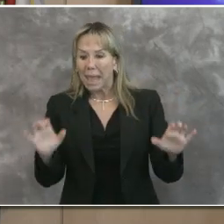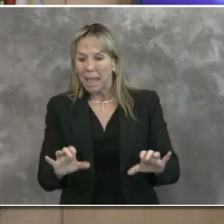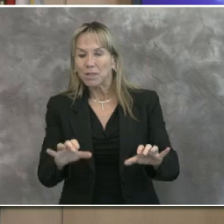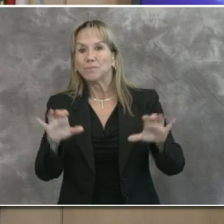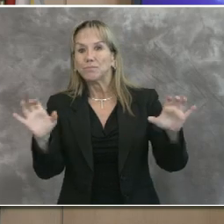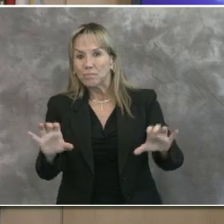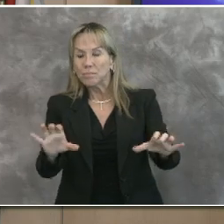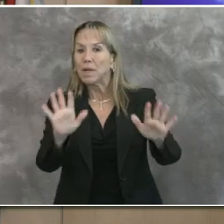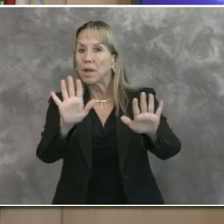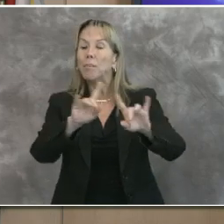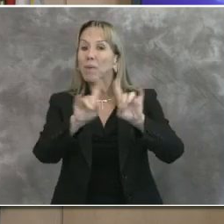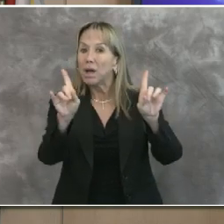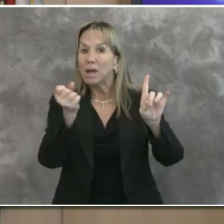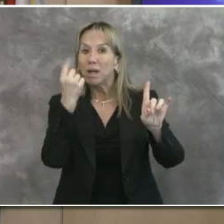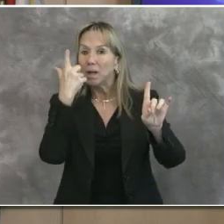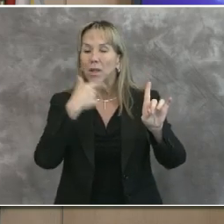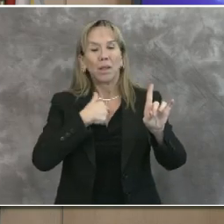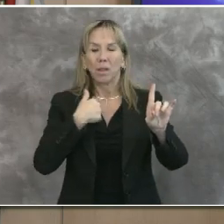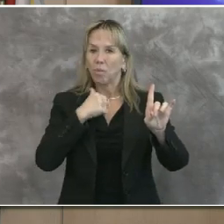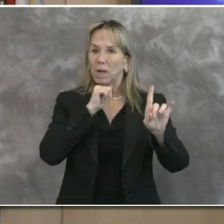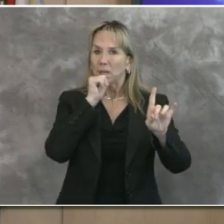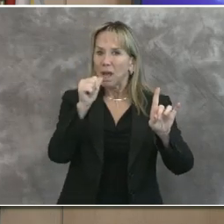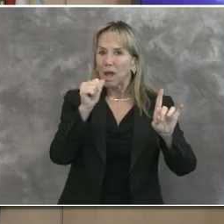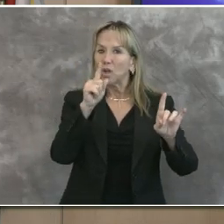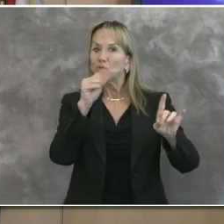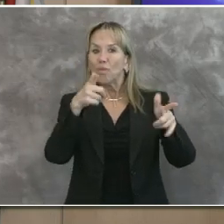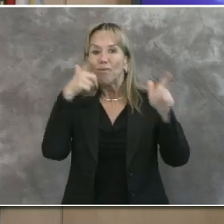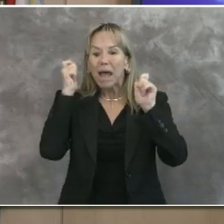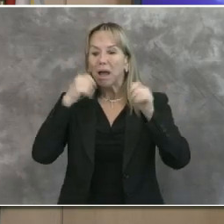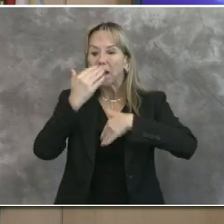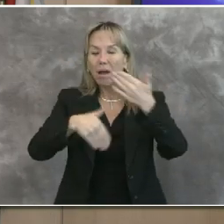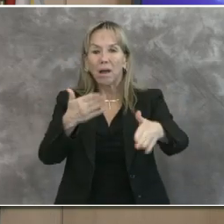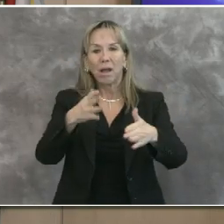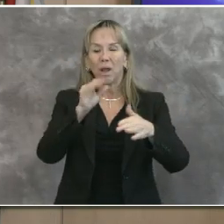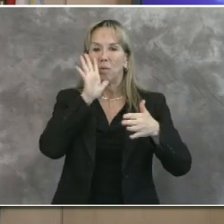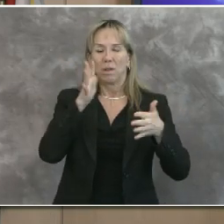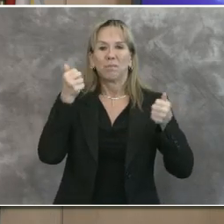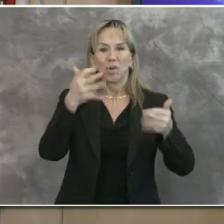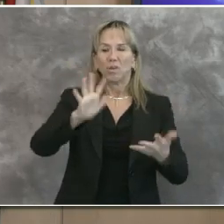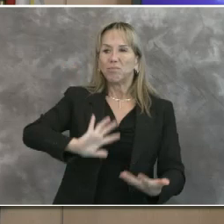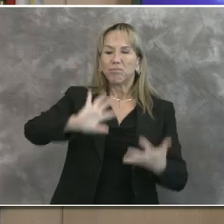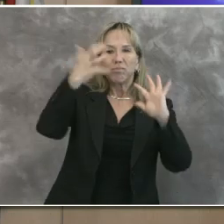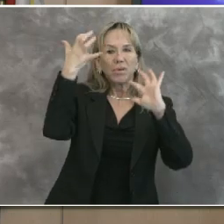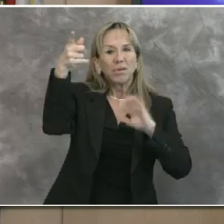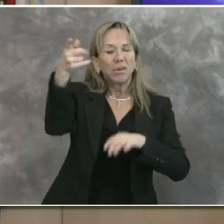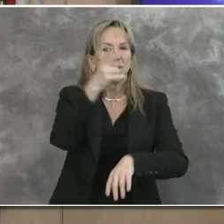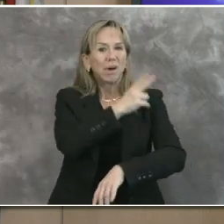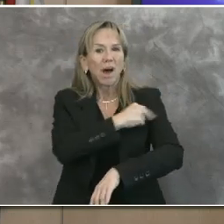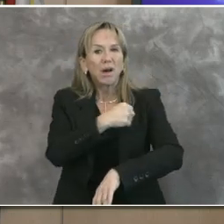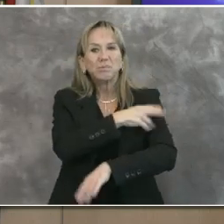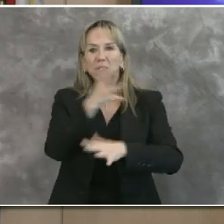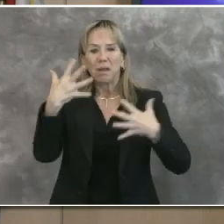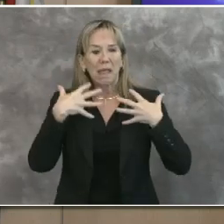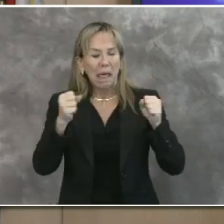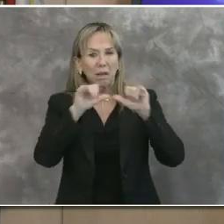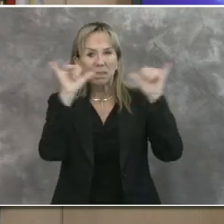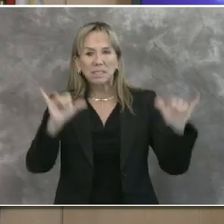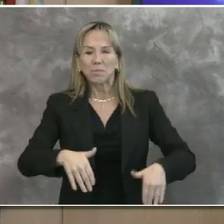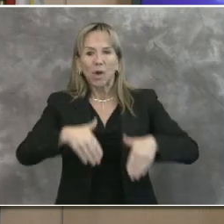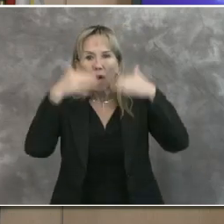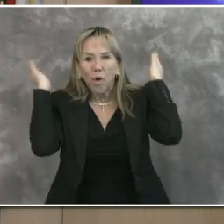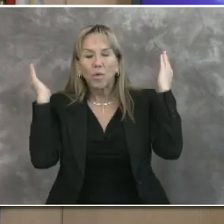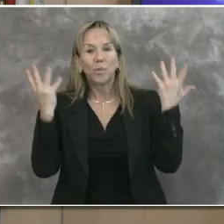that ensures we're not compromising the integrity of our healthcare system, to create forward progress in a way that ensures it is manageable, that